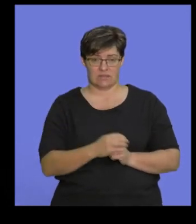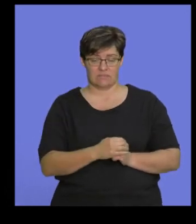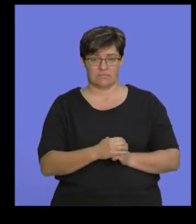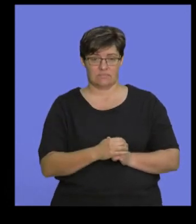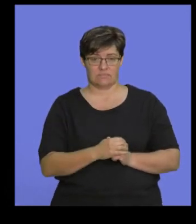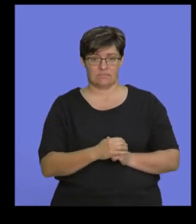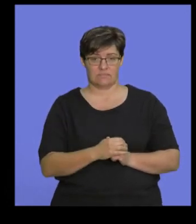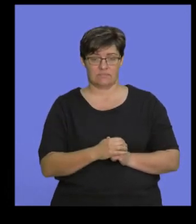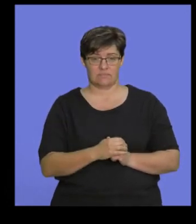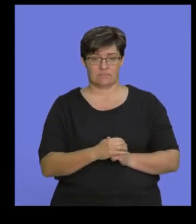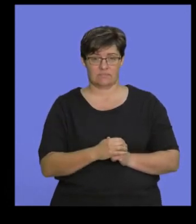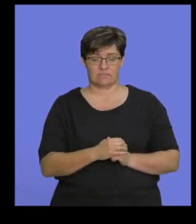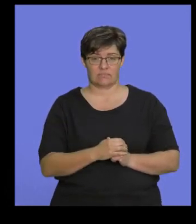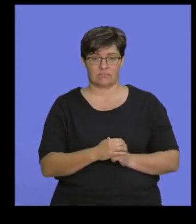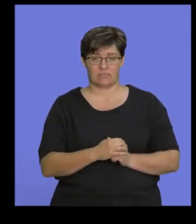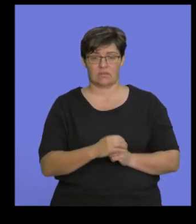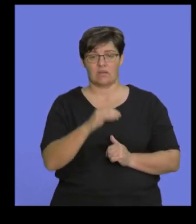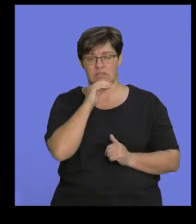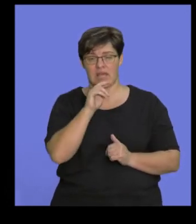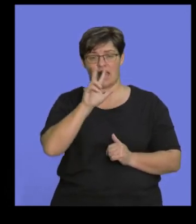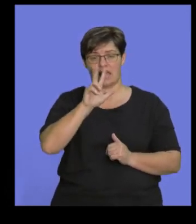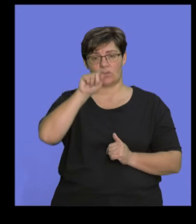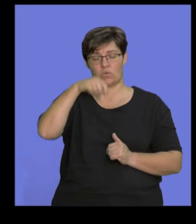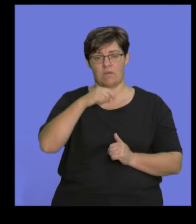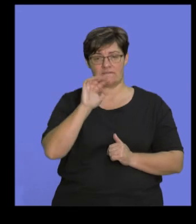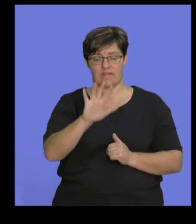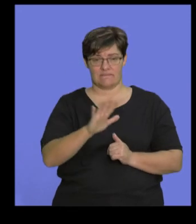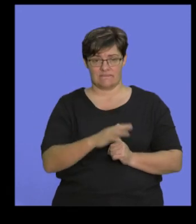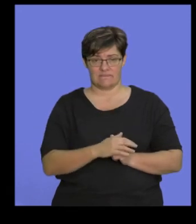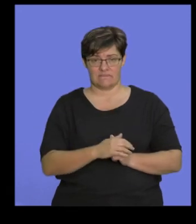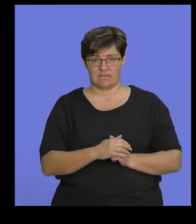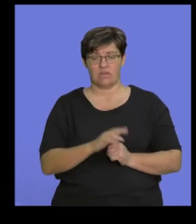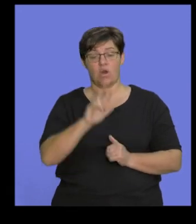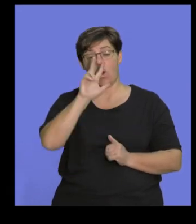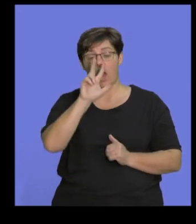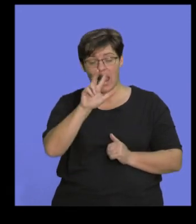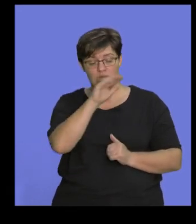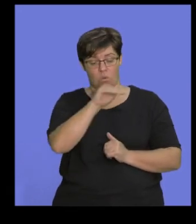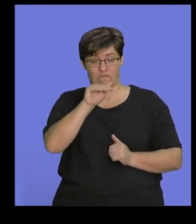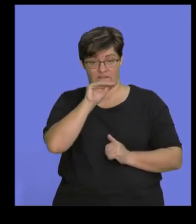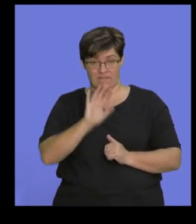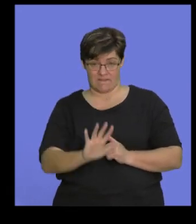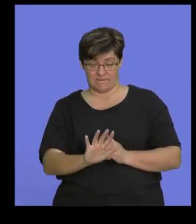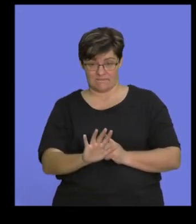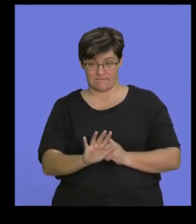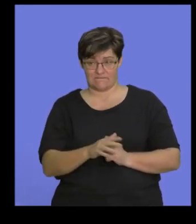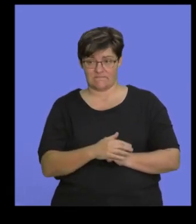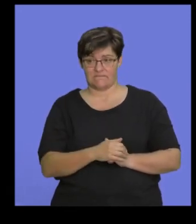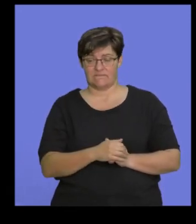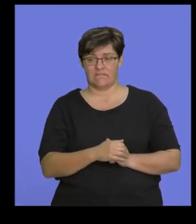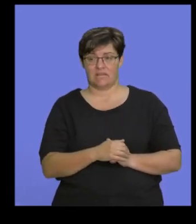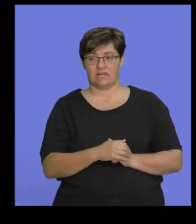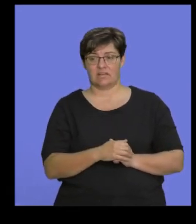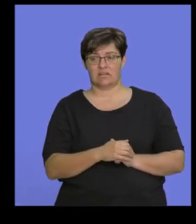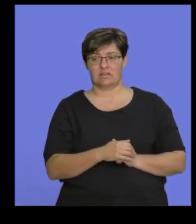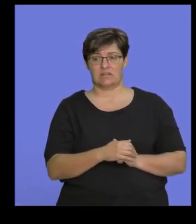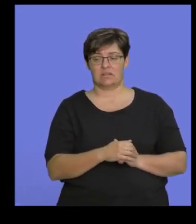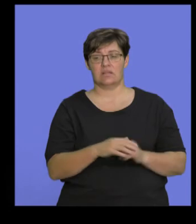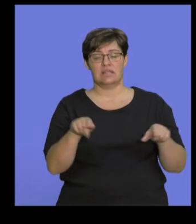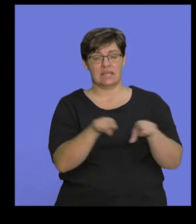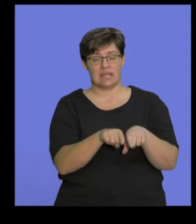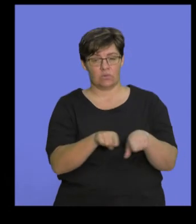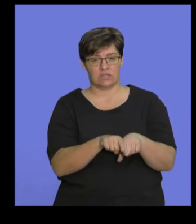which will give me 8 over 5, I mean. So this will be 8 over 5 is equals to